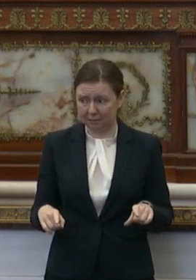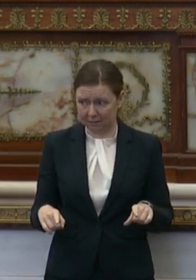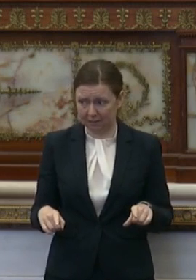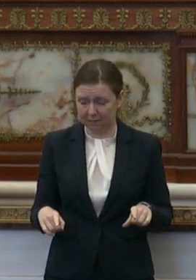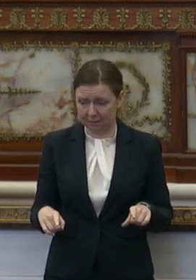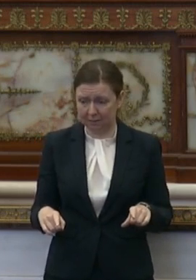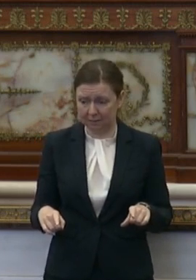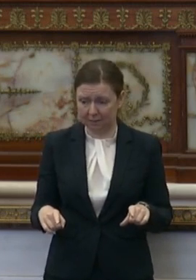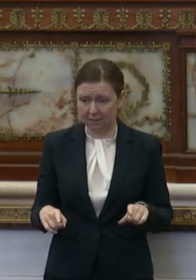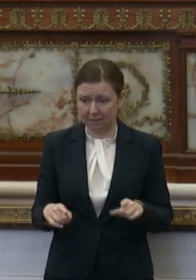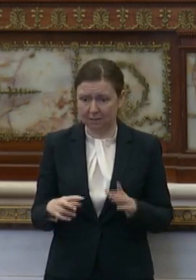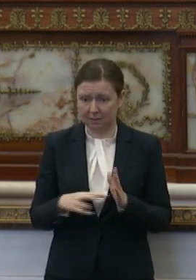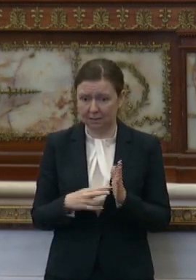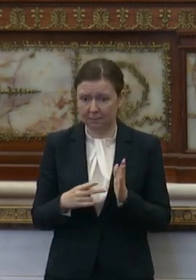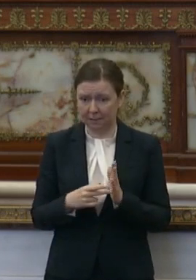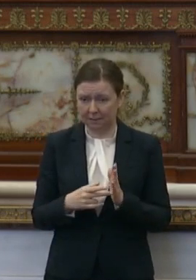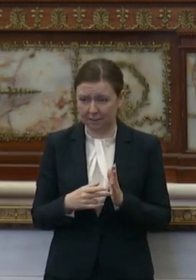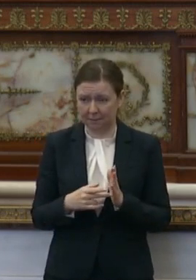this mass eviction does take place.